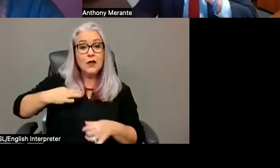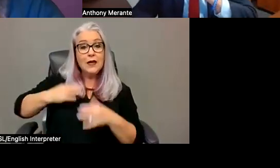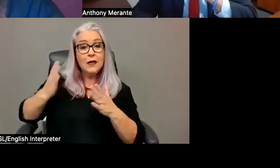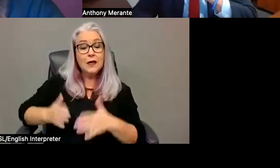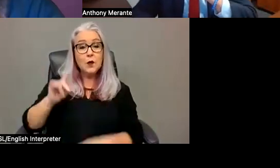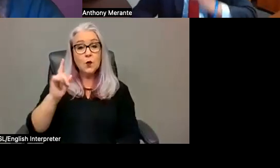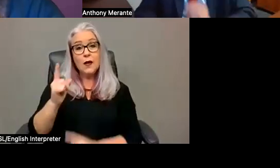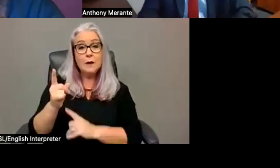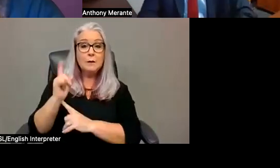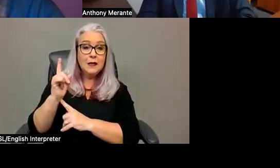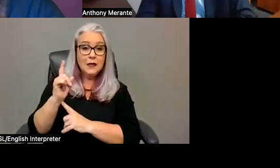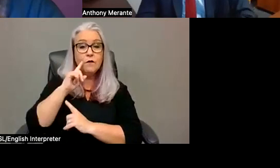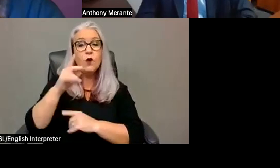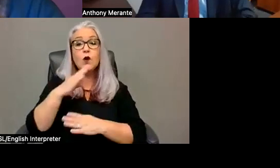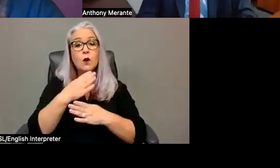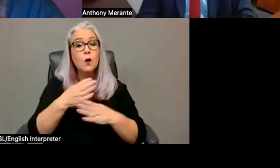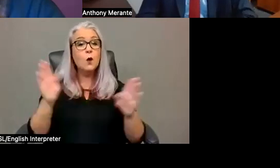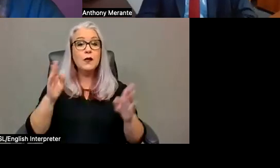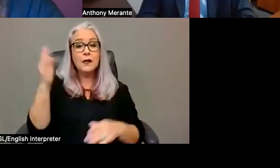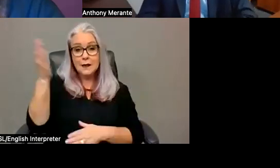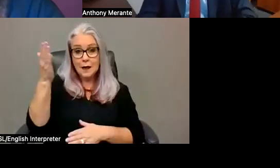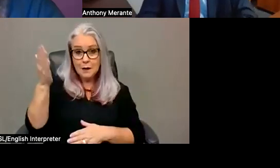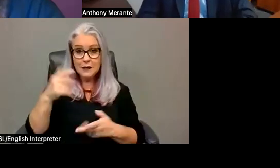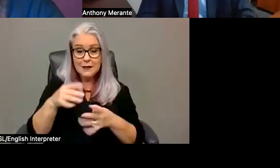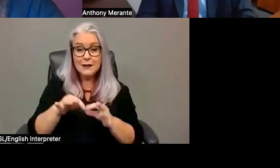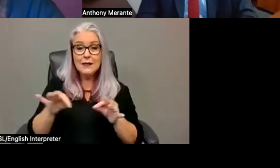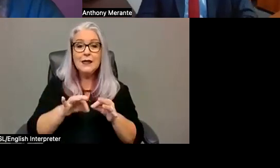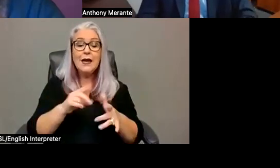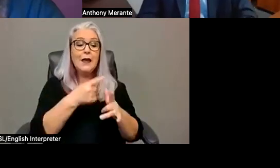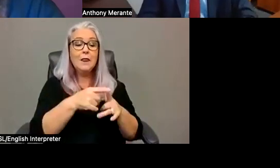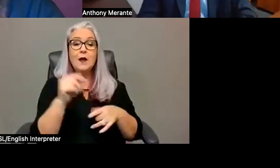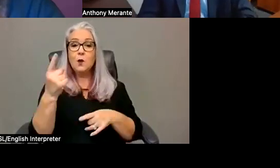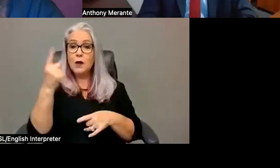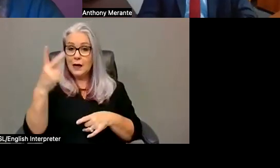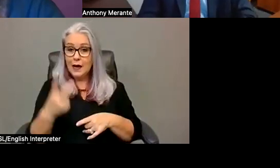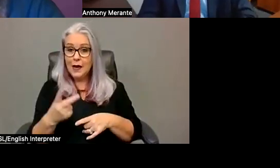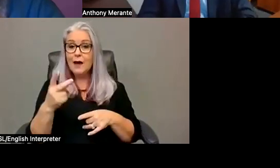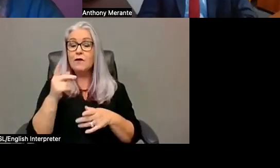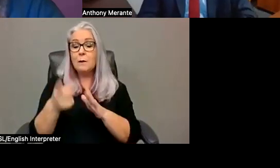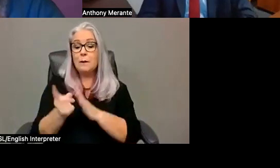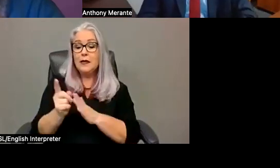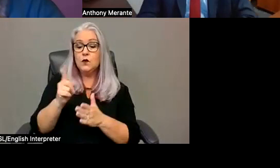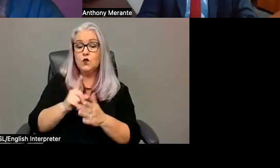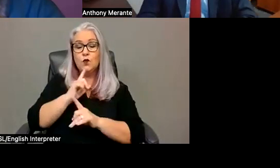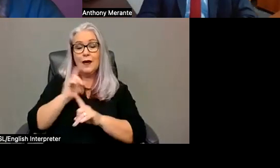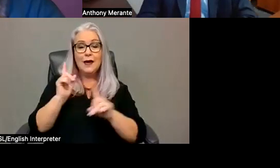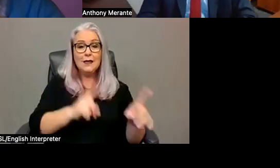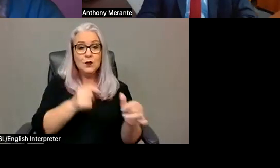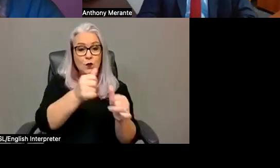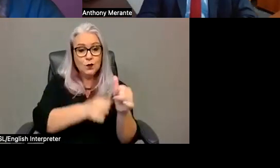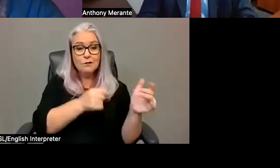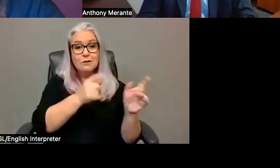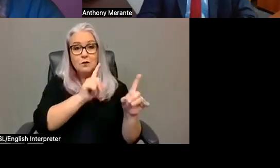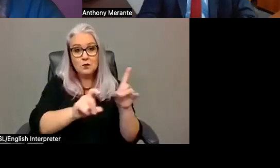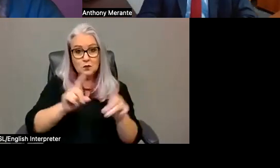opening statement. Candidates will then have 1.5 minutes to answer each question. The timekeeper will